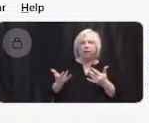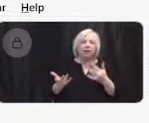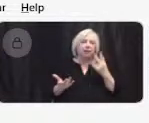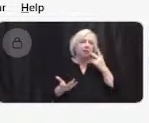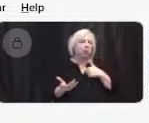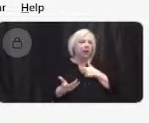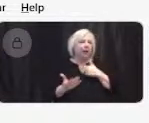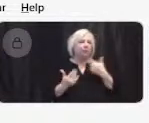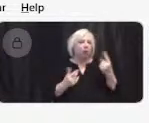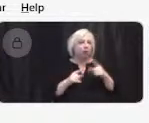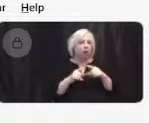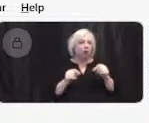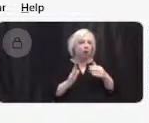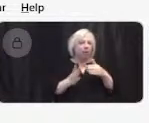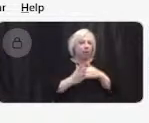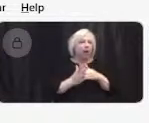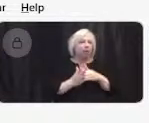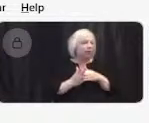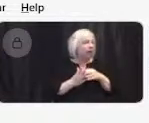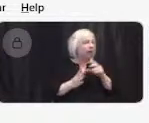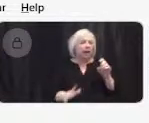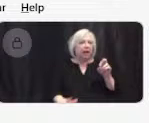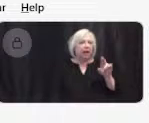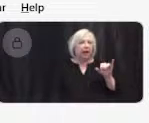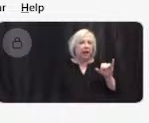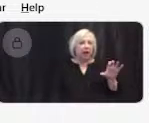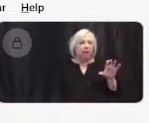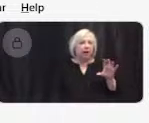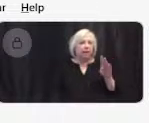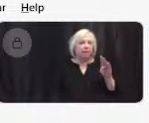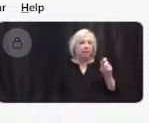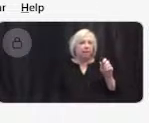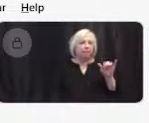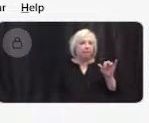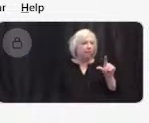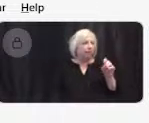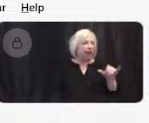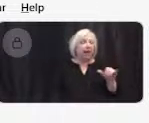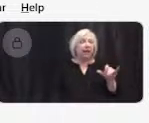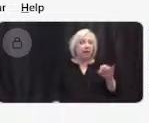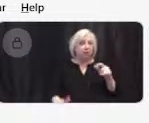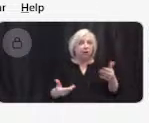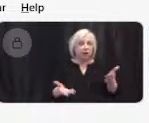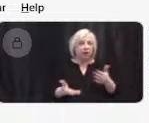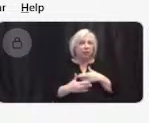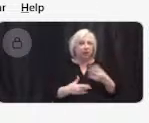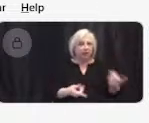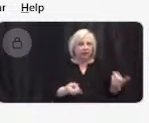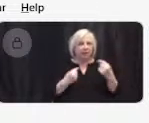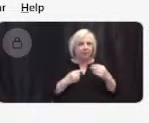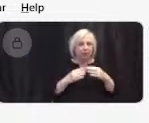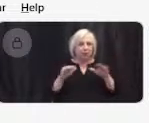one card here in opposition. Eric Bailey. If you're present, please come to the podium.